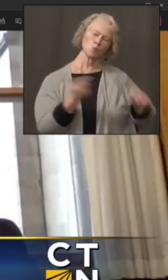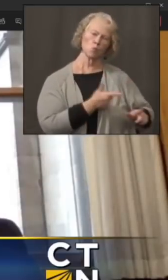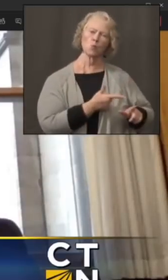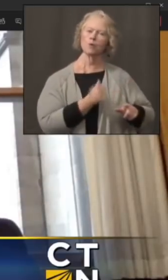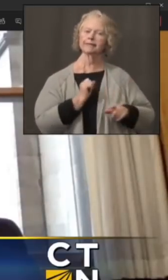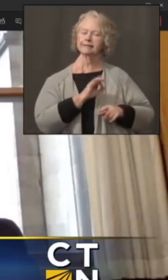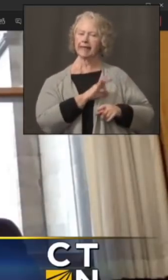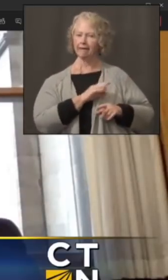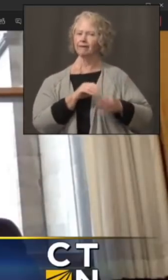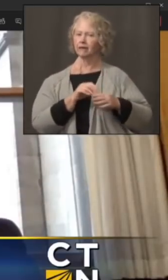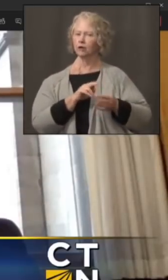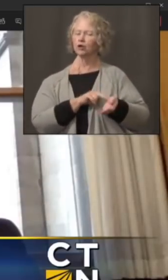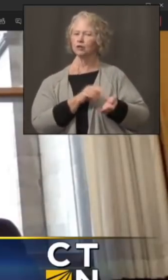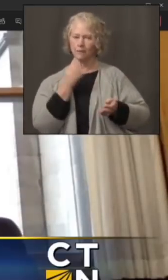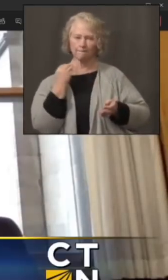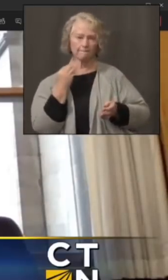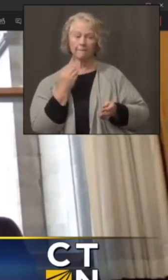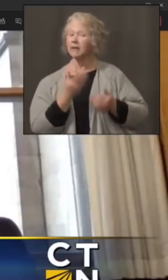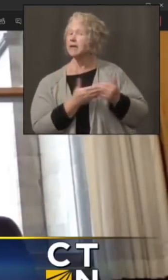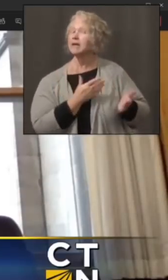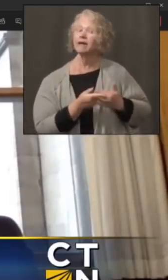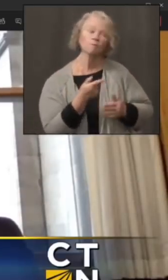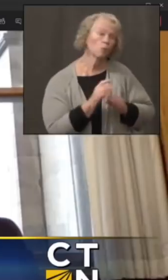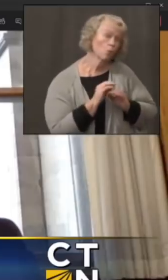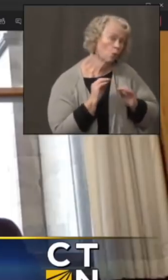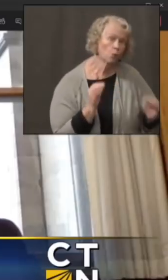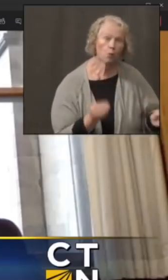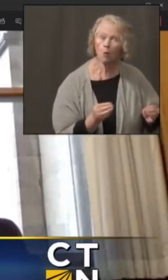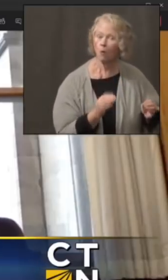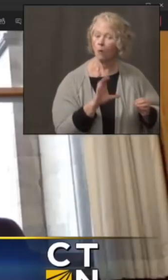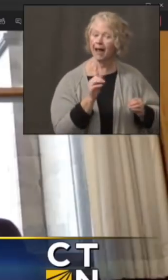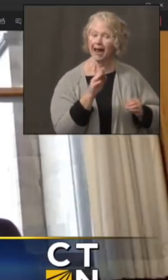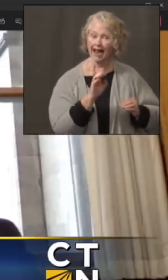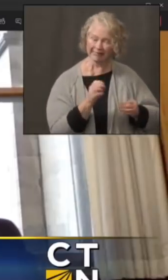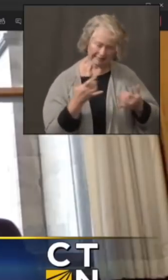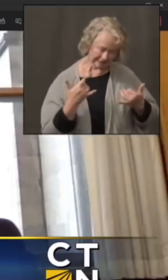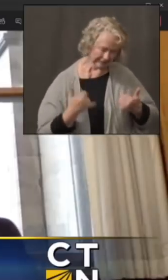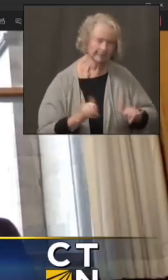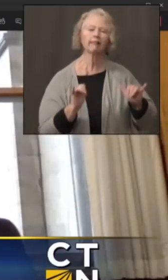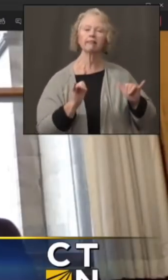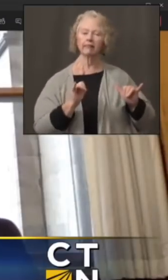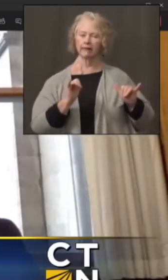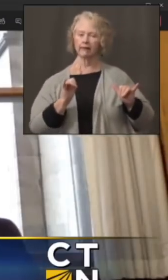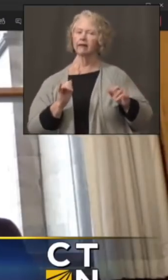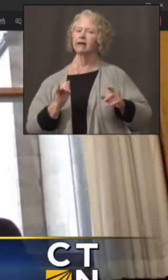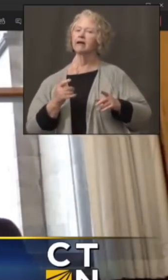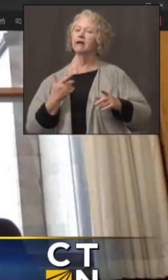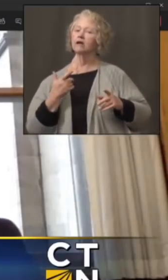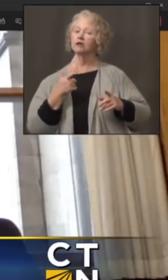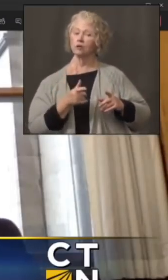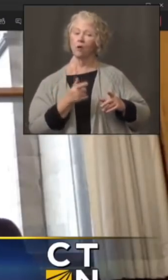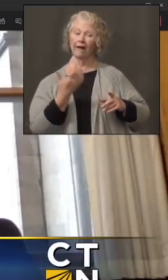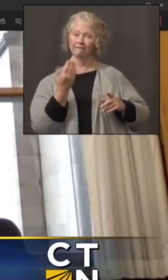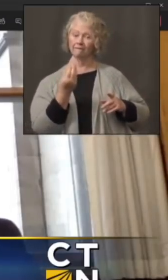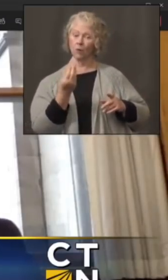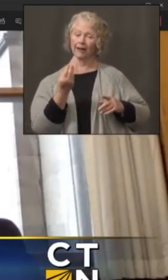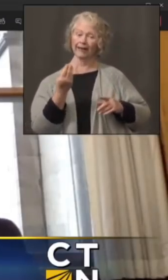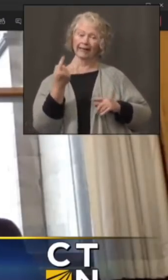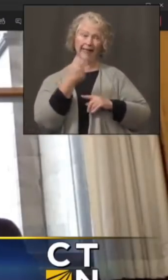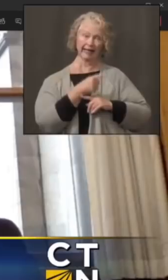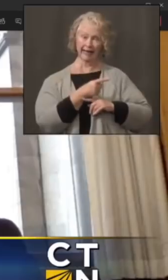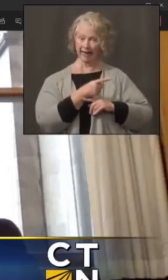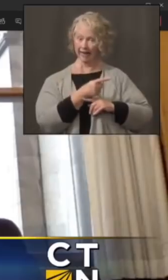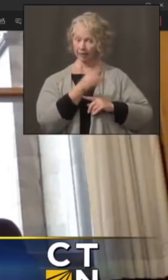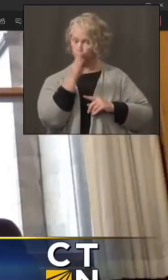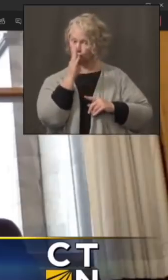their staff, even nursing homes that have not had any cases. So the previous guidance had been if you test negative for 14 days, you can go back to monthly